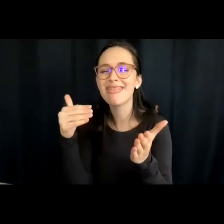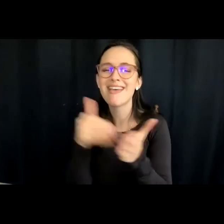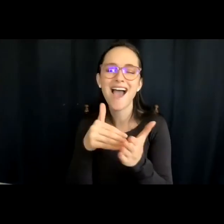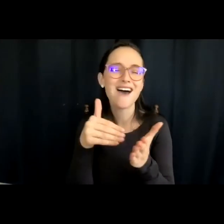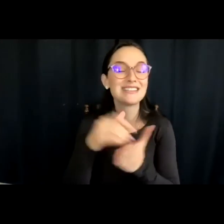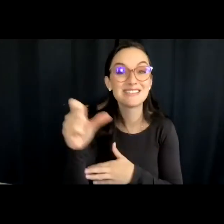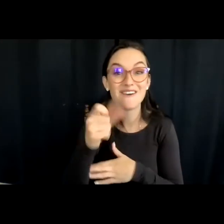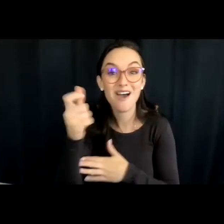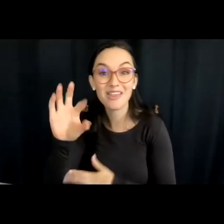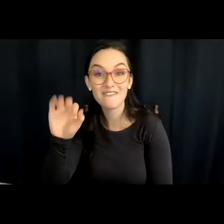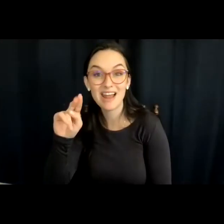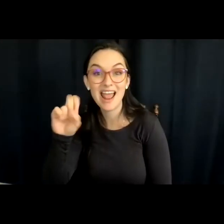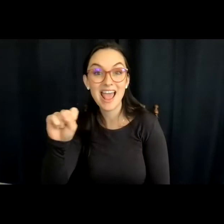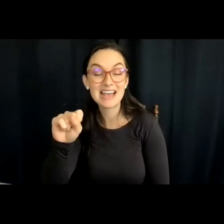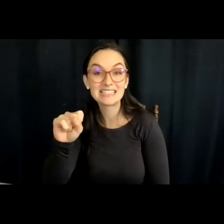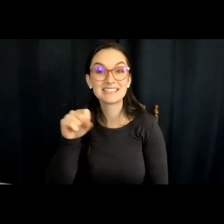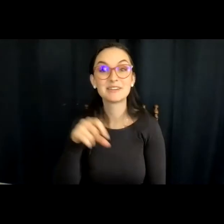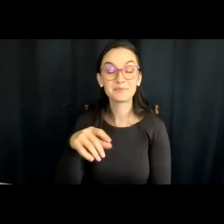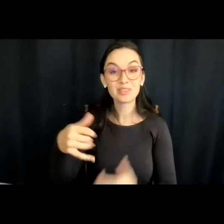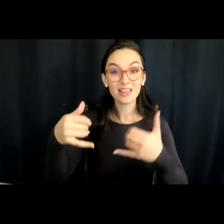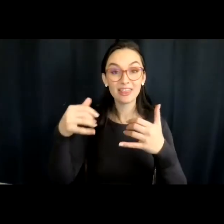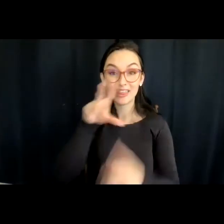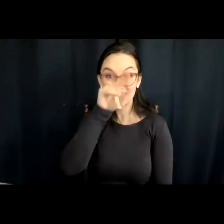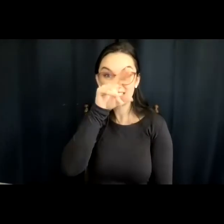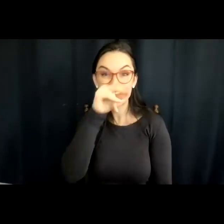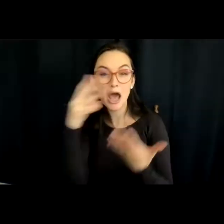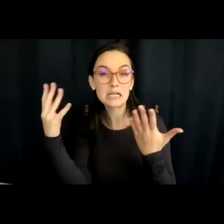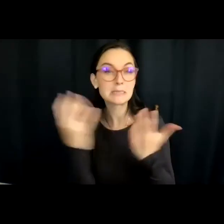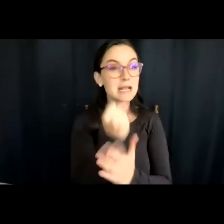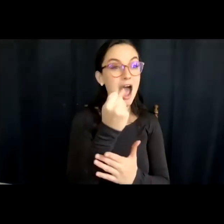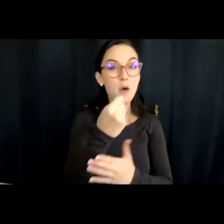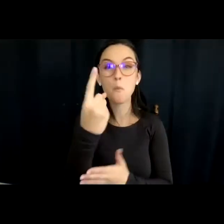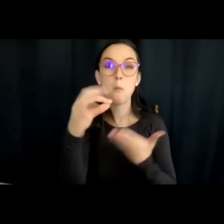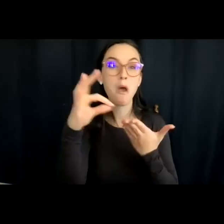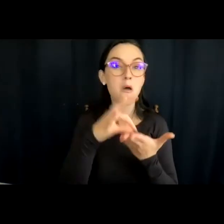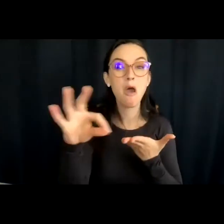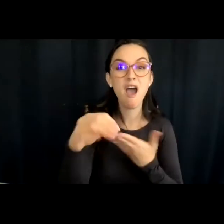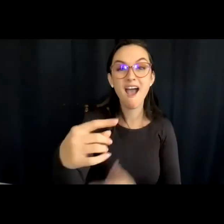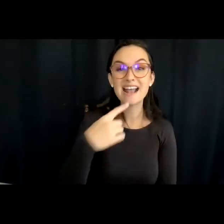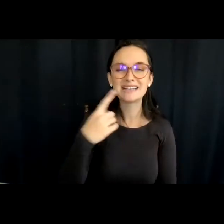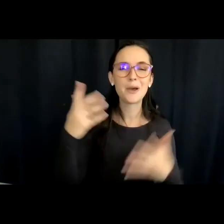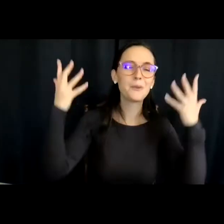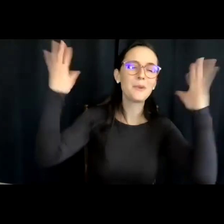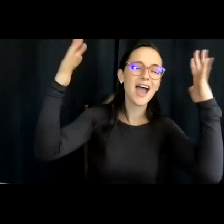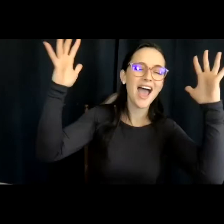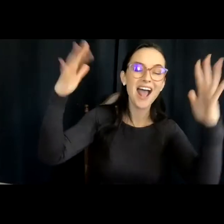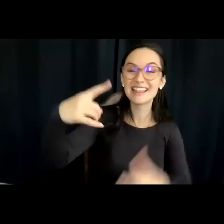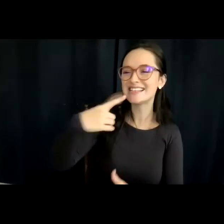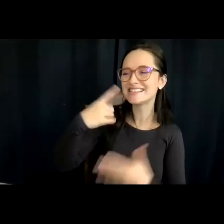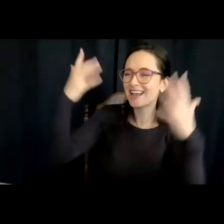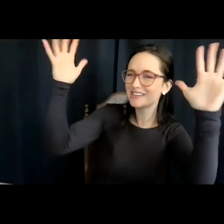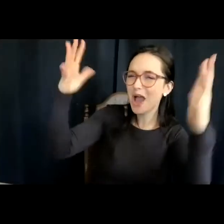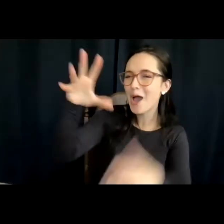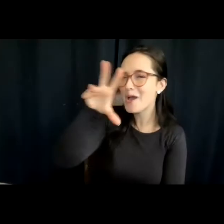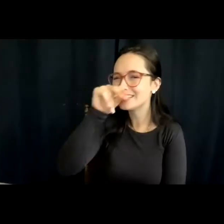Ducks scored. After scoring a touchdown, the quarterback looked into the stands and called, "Go Ducks!"